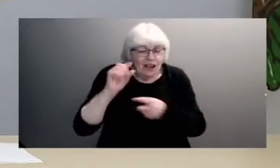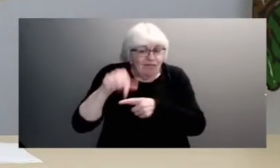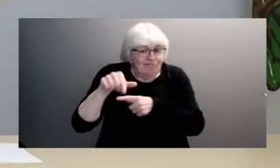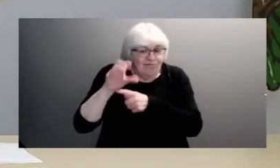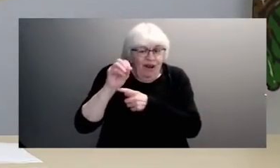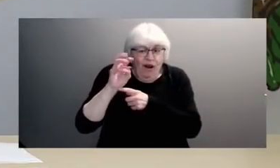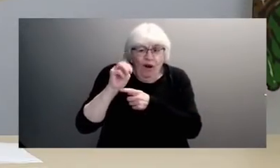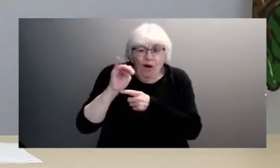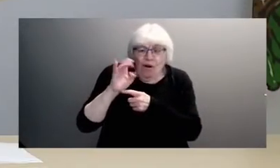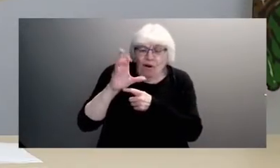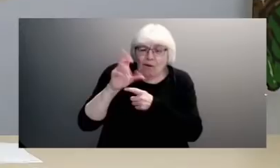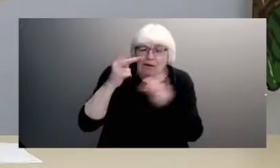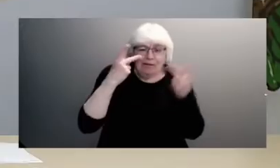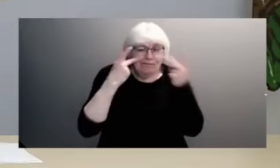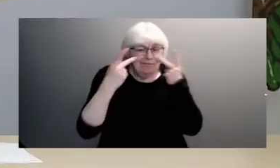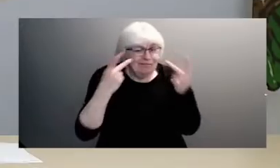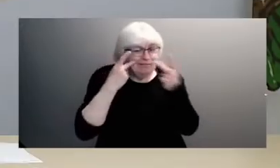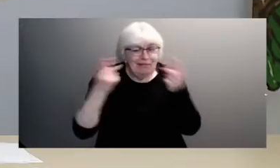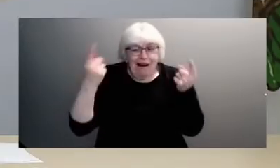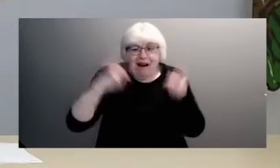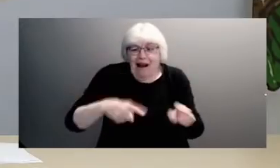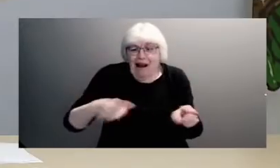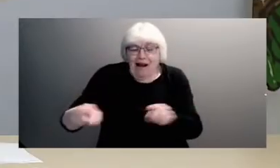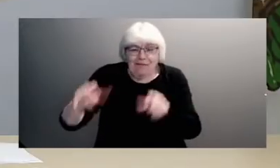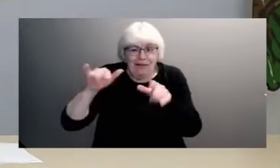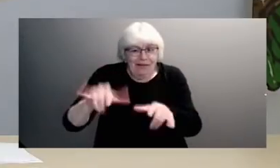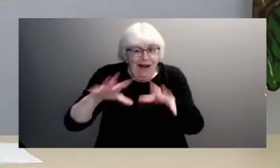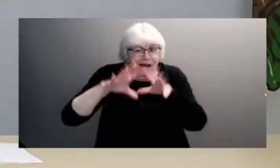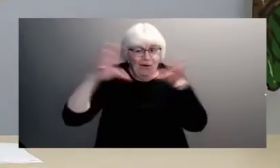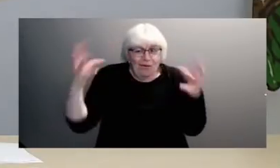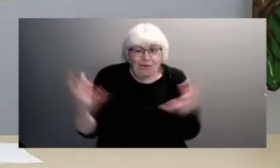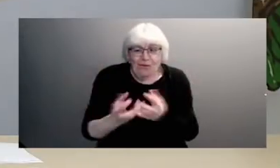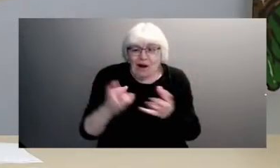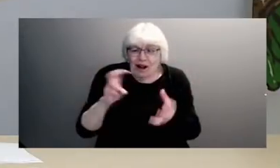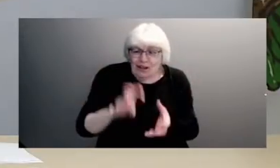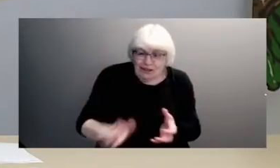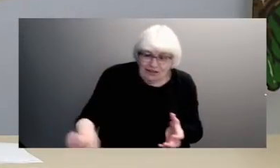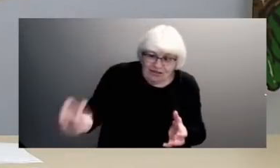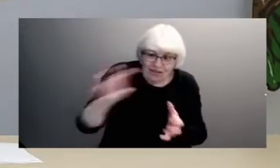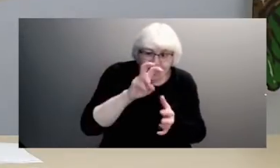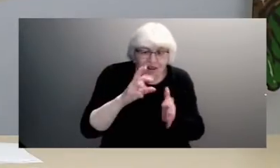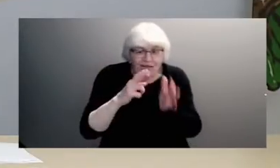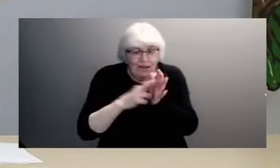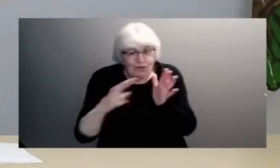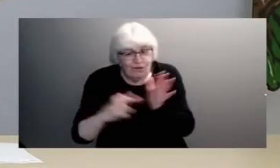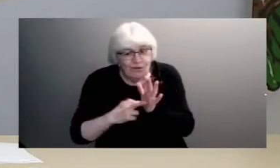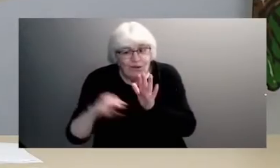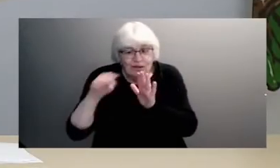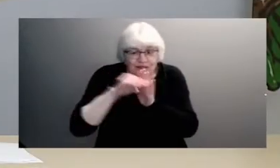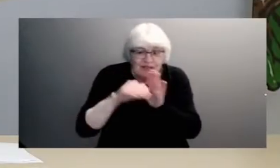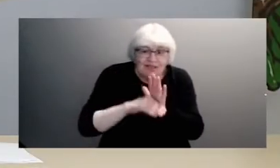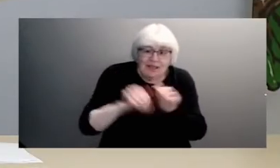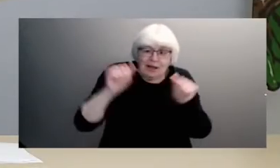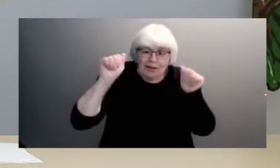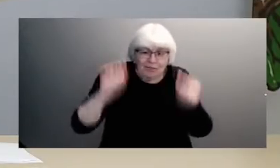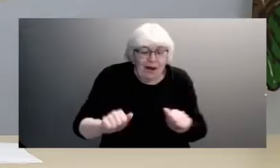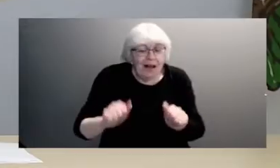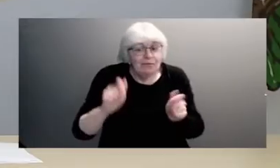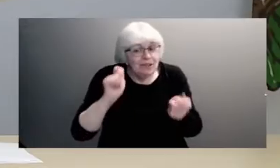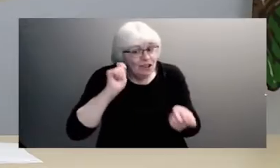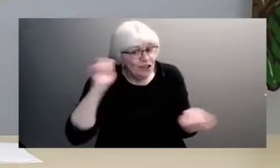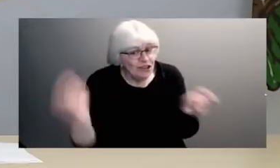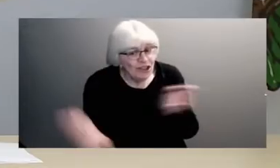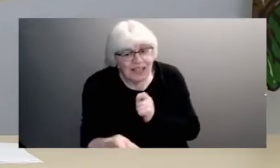change quickly and with little notice. And although this situation is serious, it is important to remember that basic public